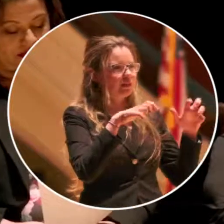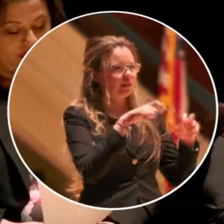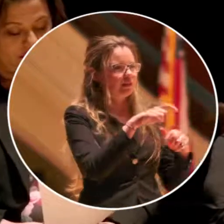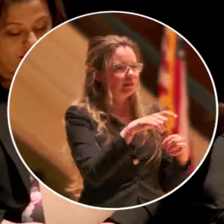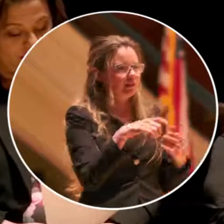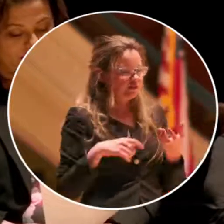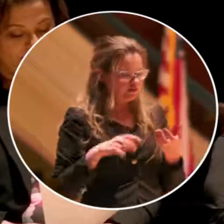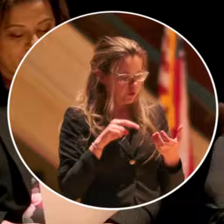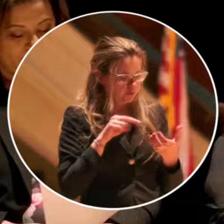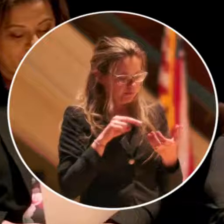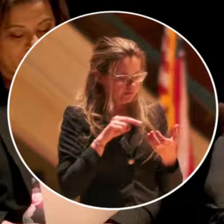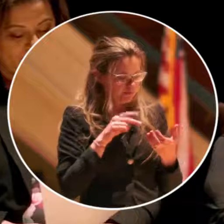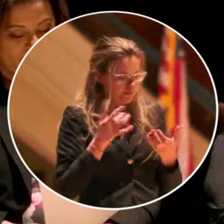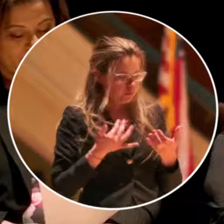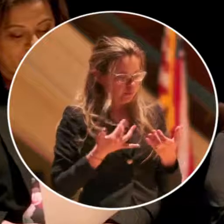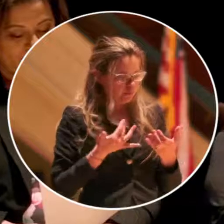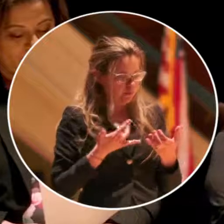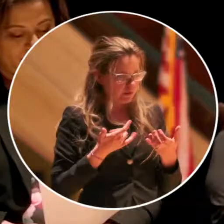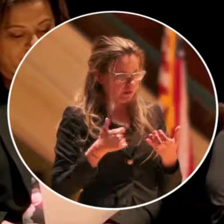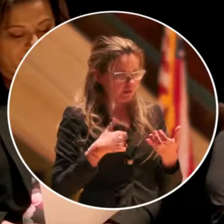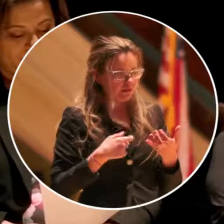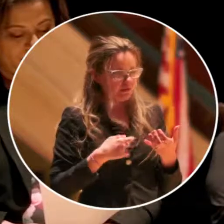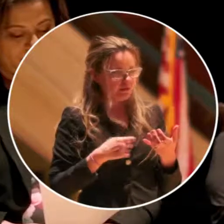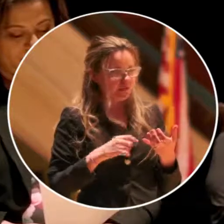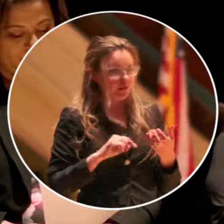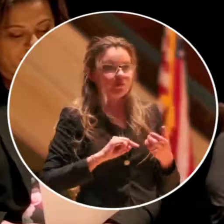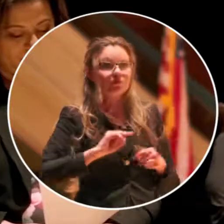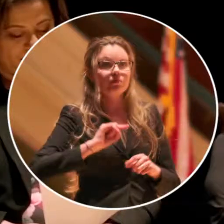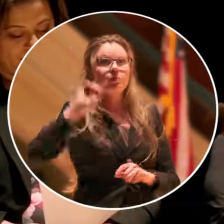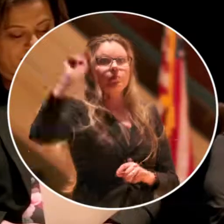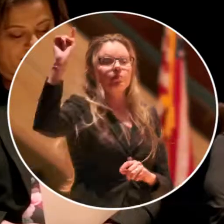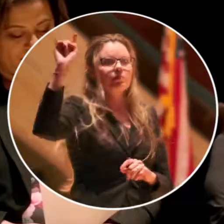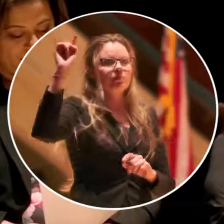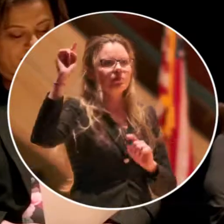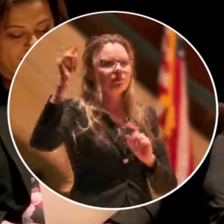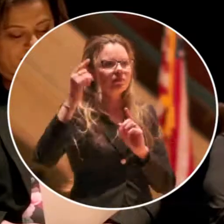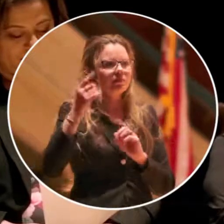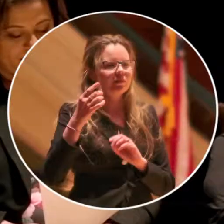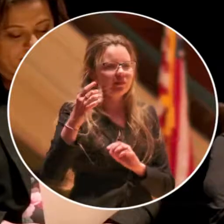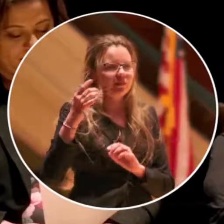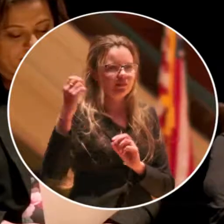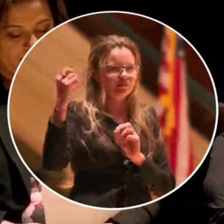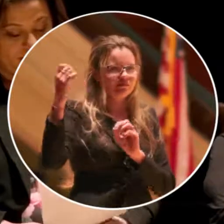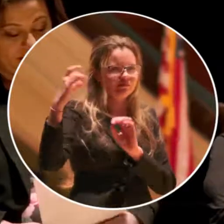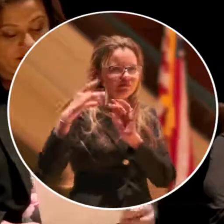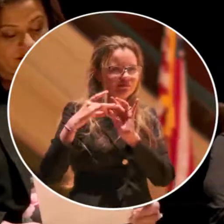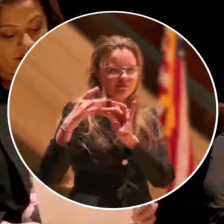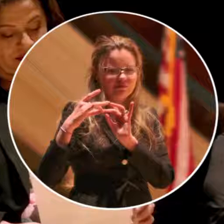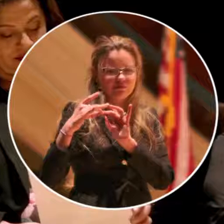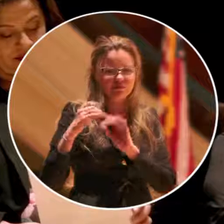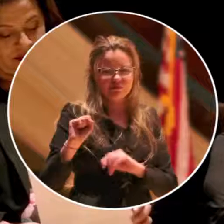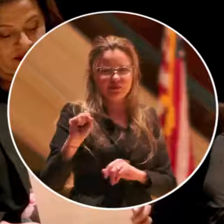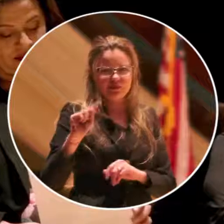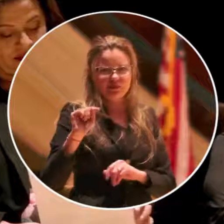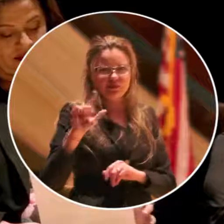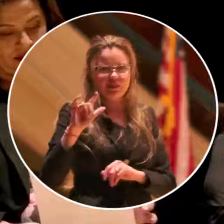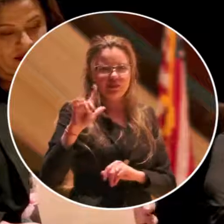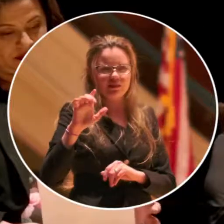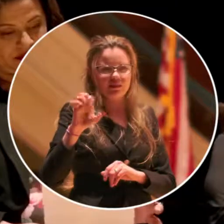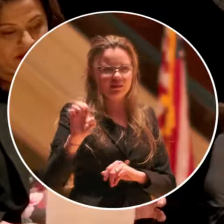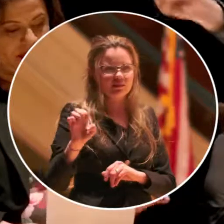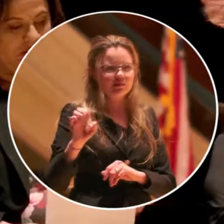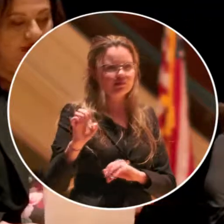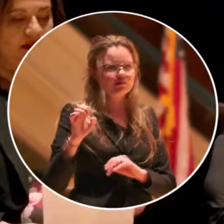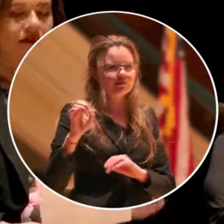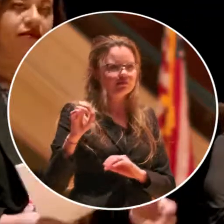to ping. Having sprinted to the deck whenever the satellite map in my cabin showed a cell tower, I tipped over the railing with